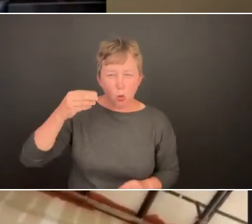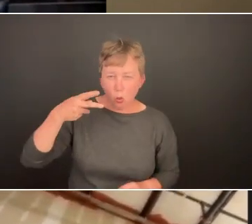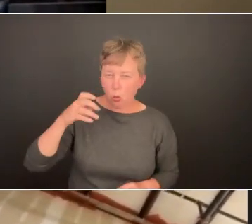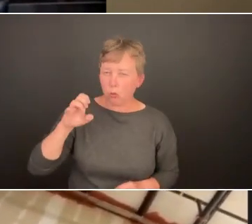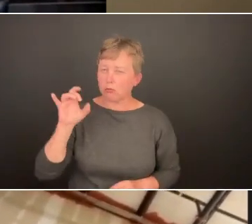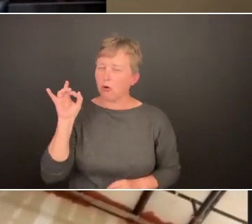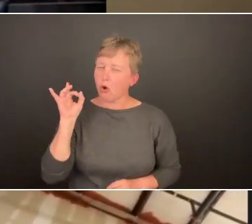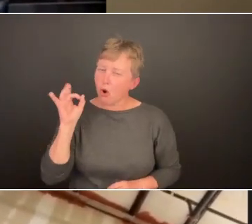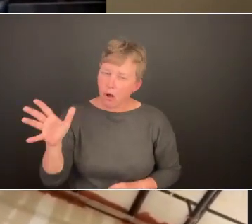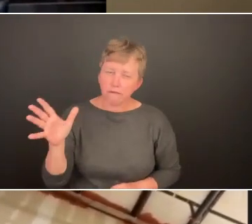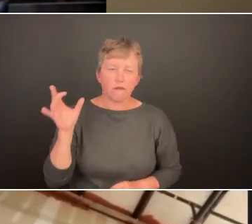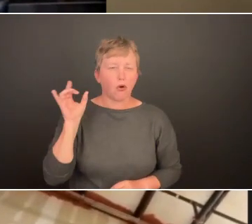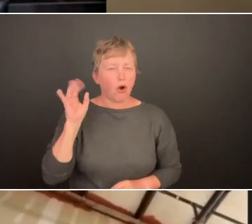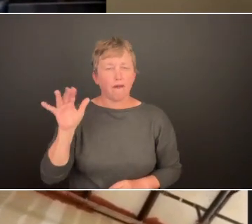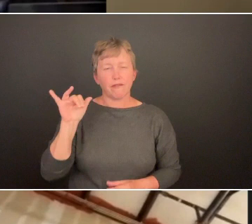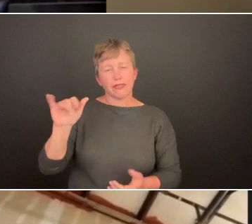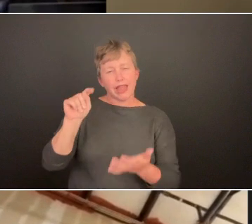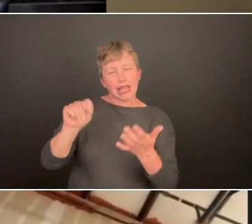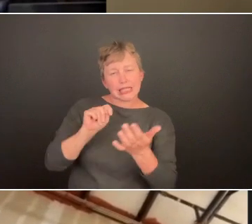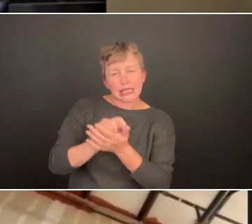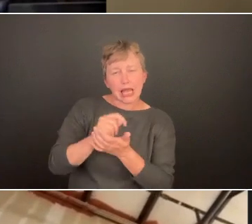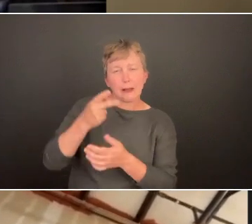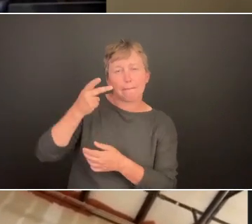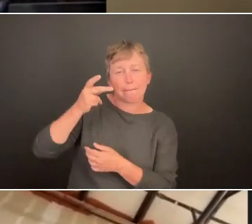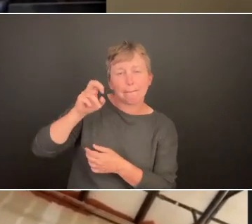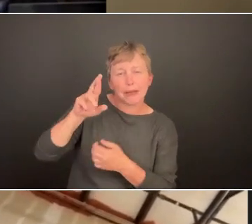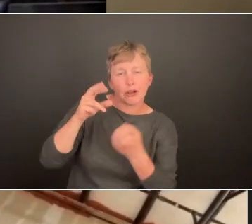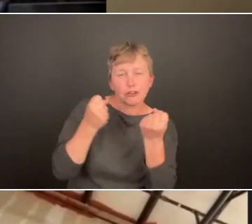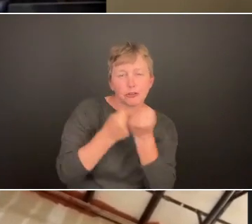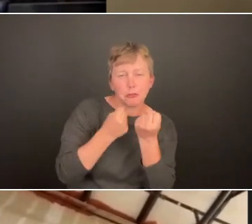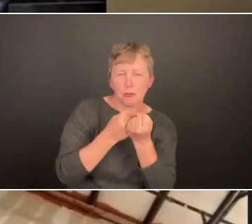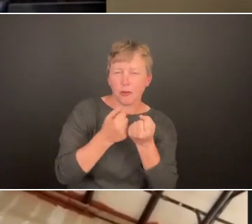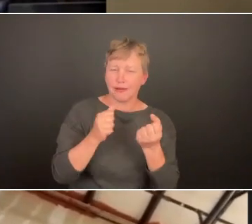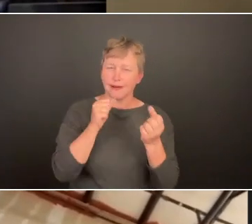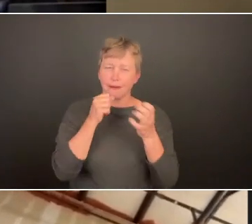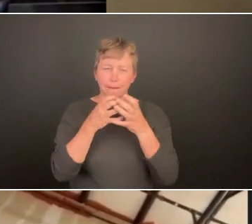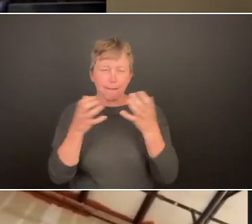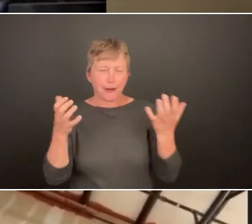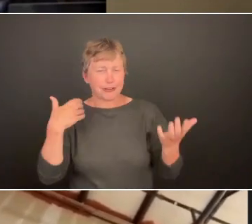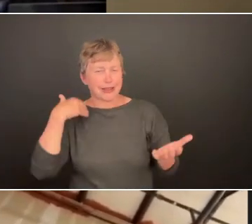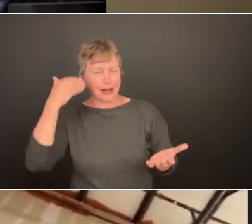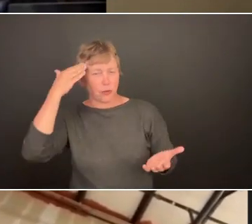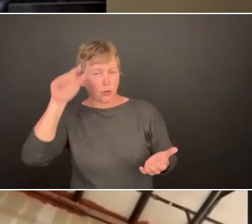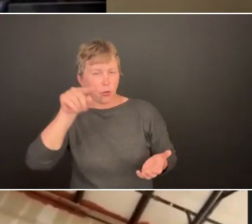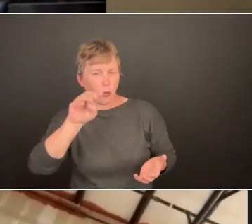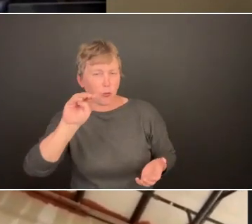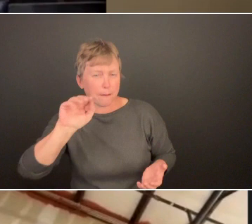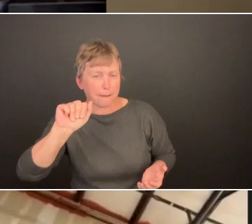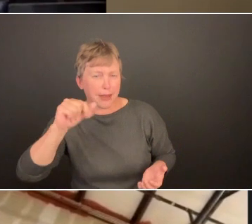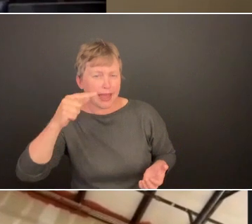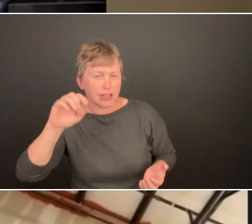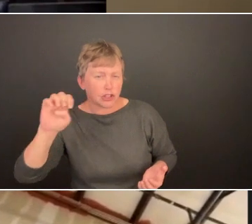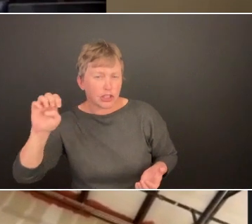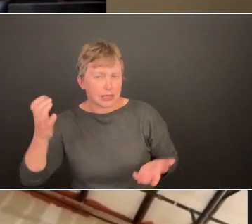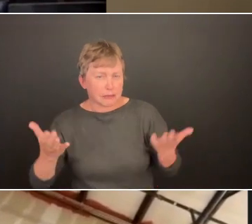And back then, I don't know how it was at McGee, but peer support wasn't a big thing. I mean, there were still guys around, but it wasn't